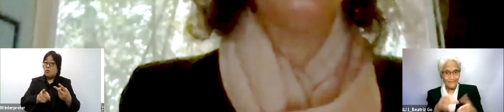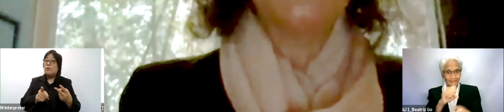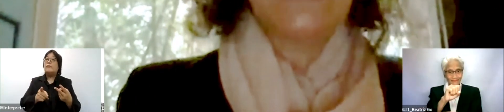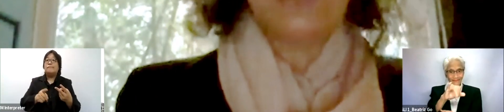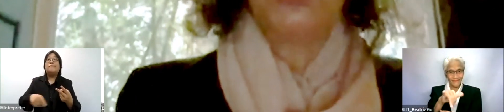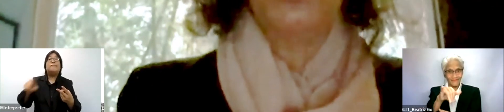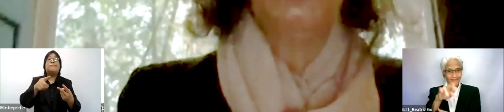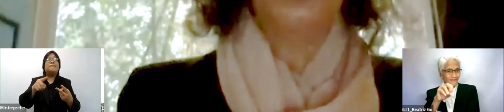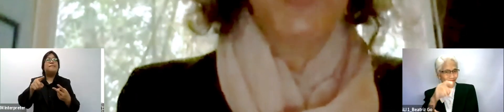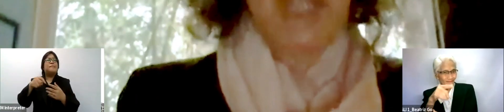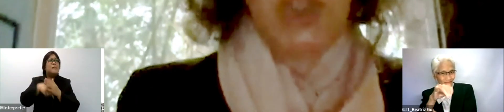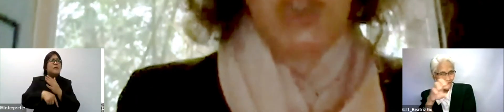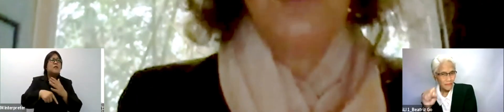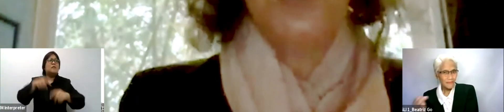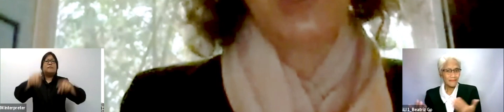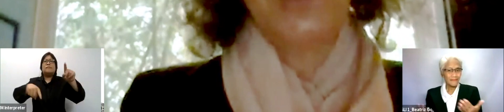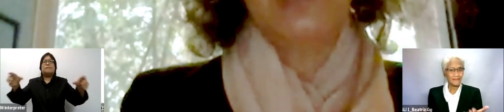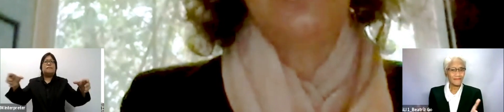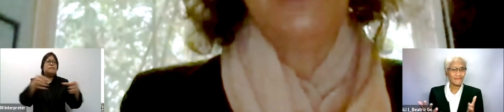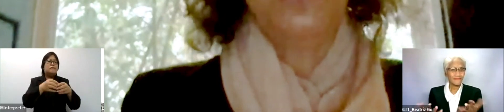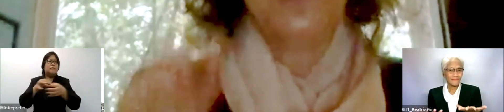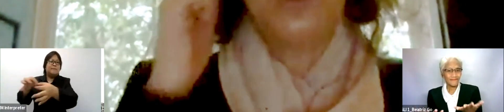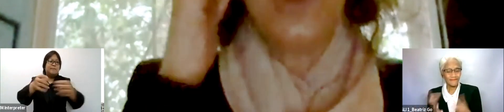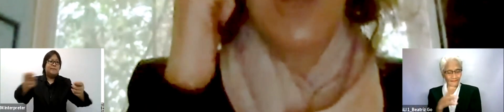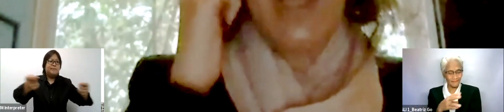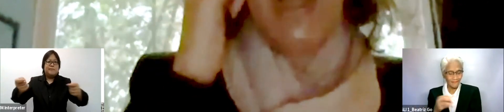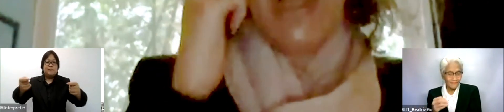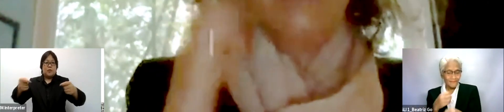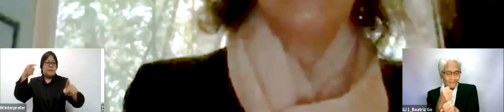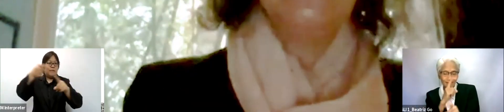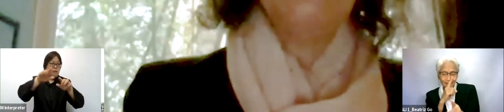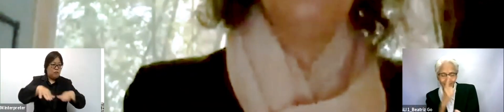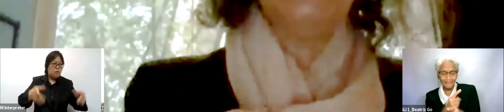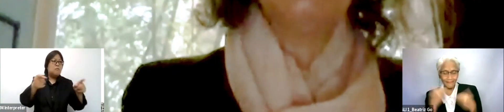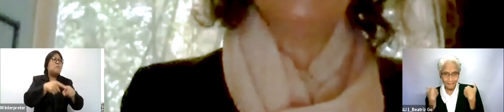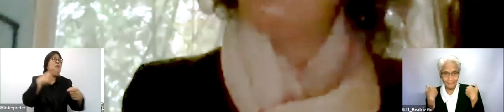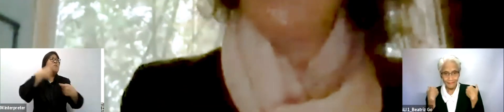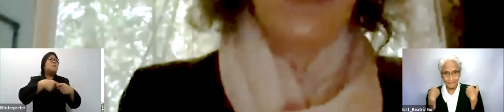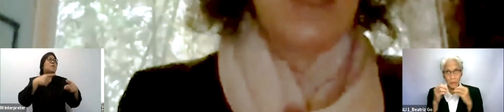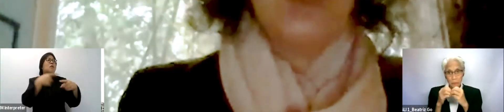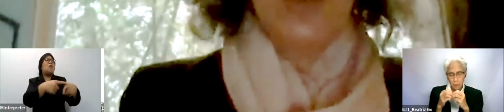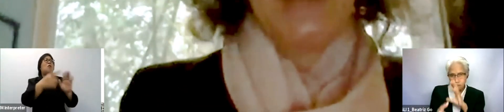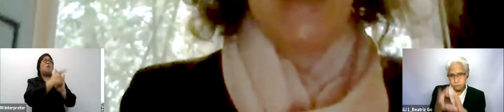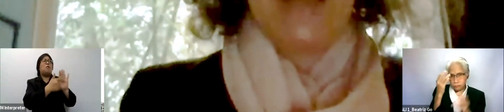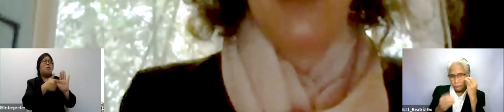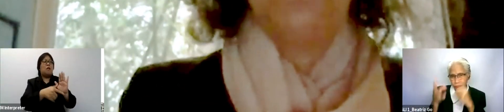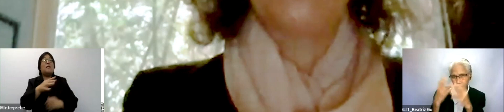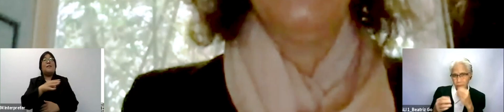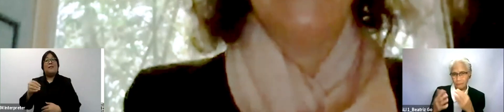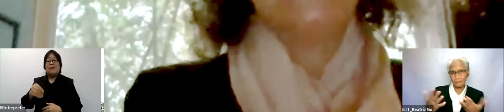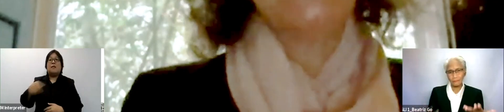and multi-sectoral coordination for the children in conflict with the law. And it basically, in a very summarized